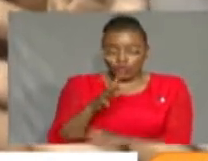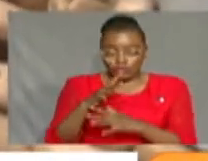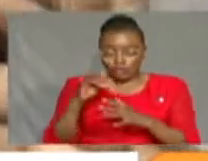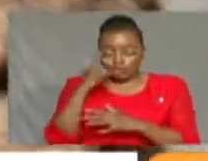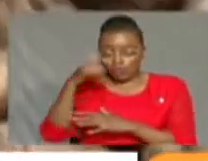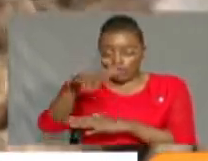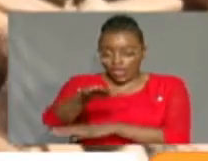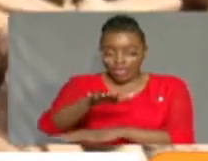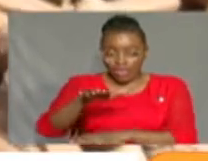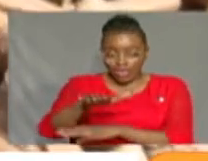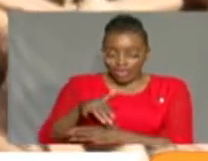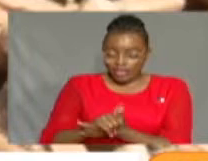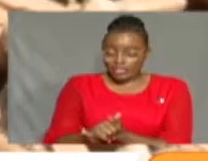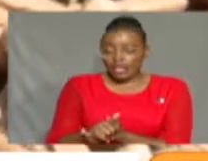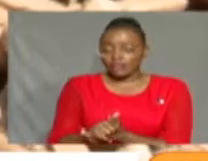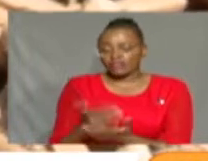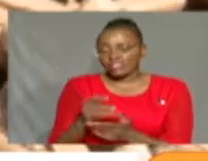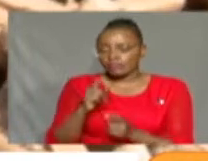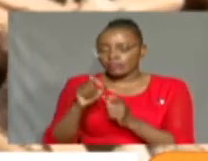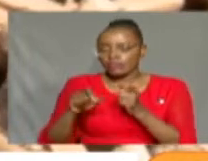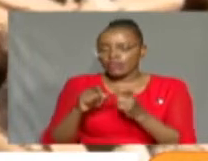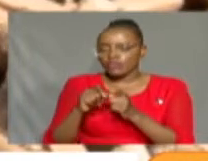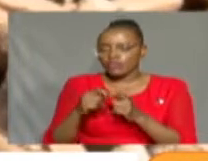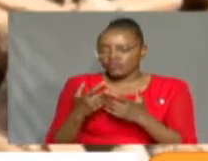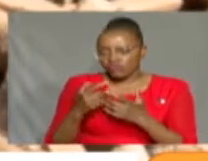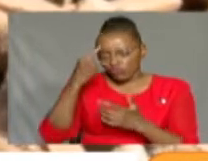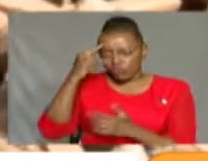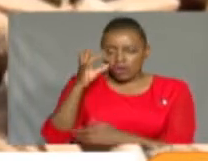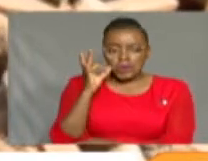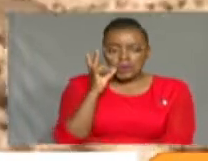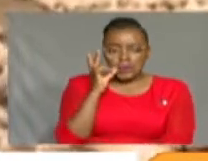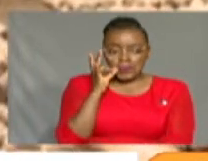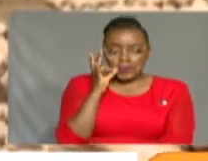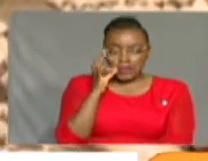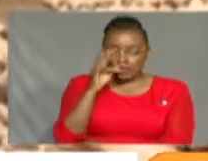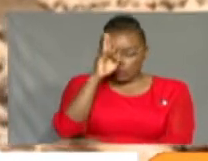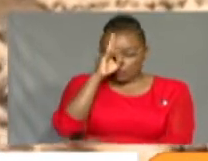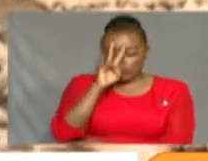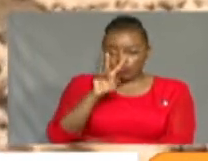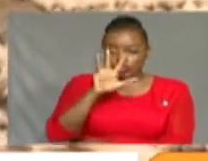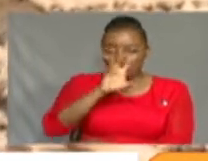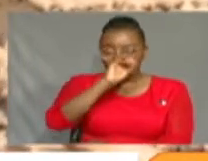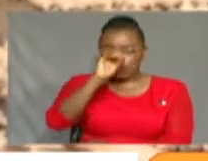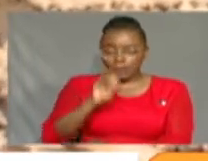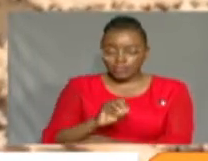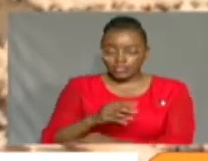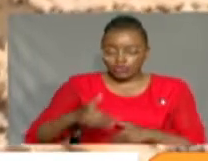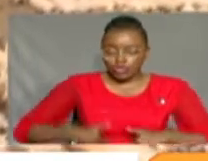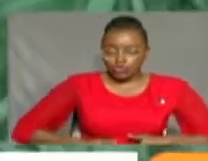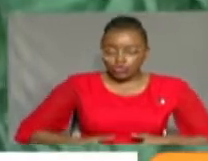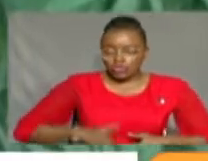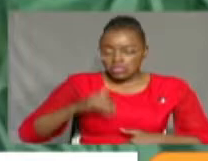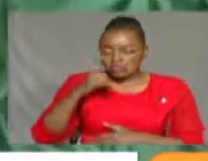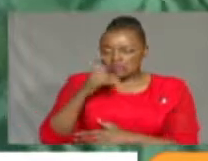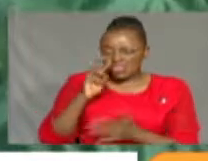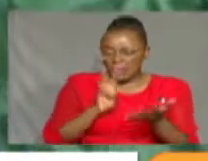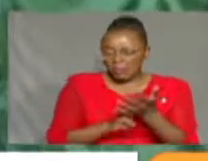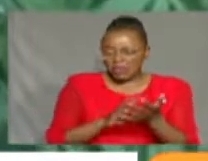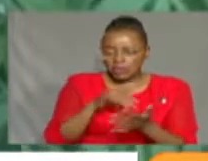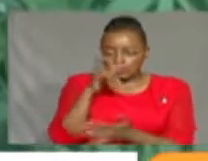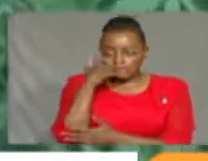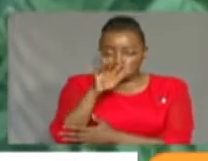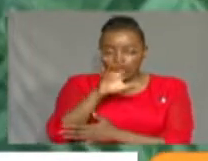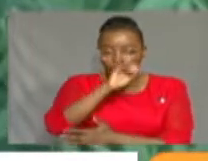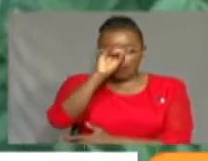drug trafficking gateways, particularly for bang. According to police, 25% of the youth in Migori are drug addicts,